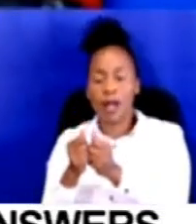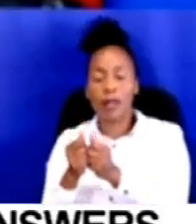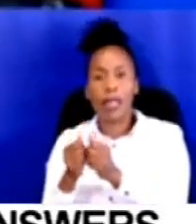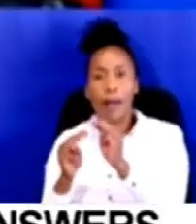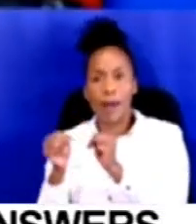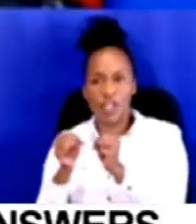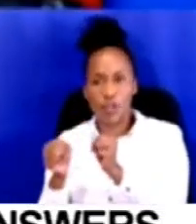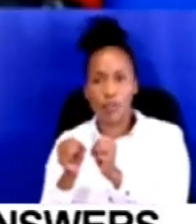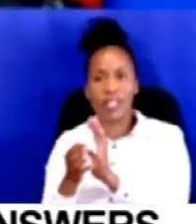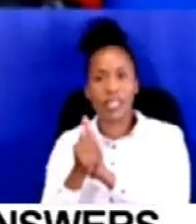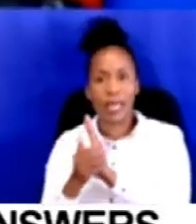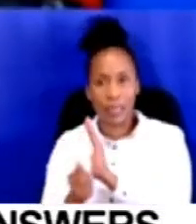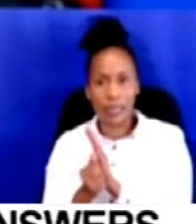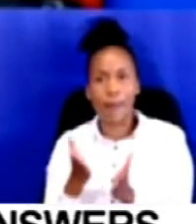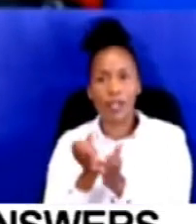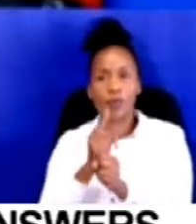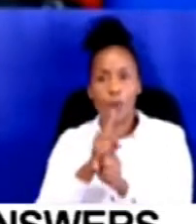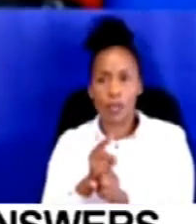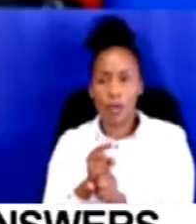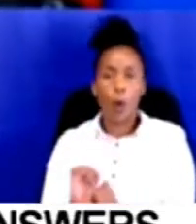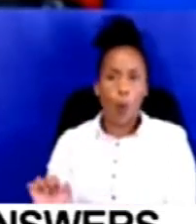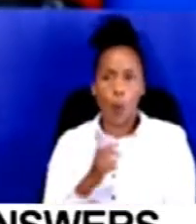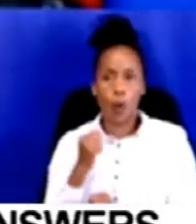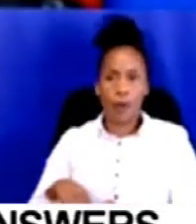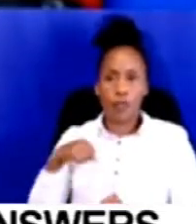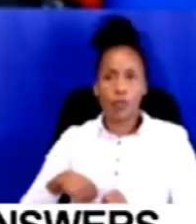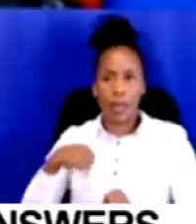ensure sustainability of all our municipalities.